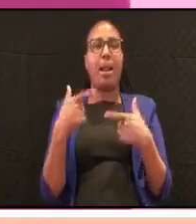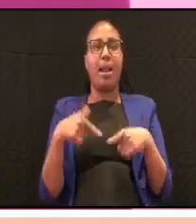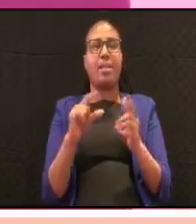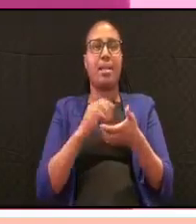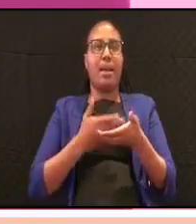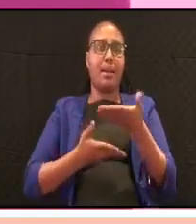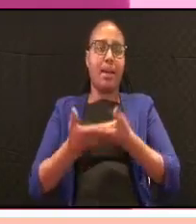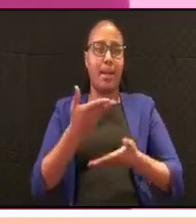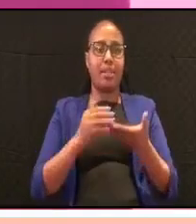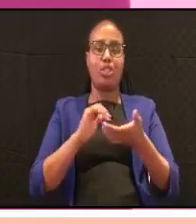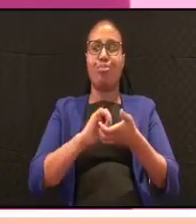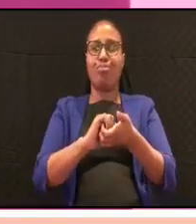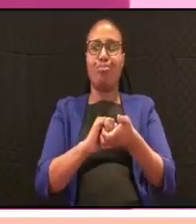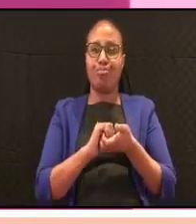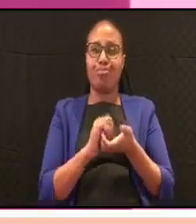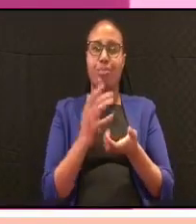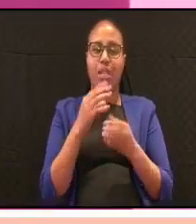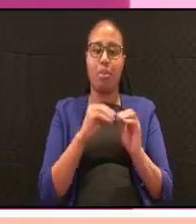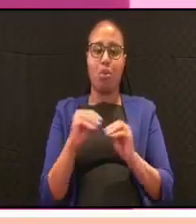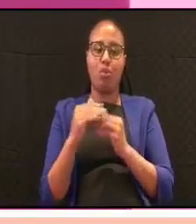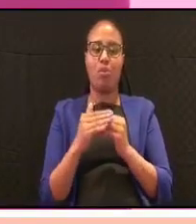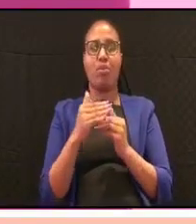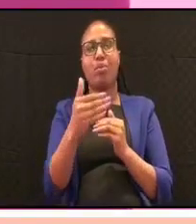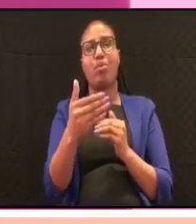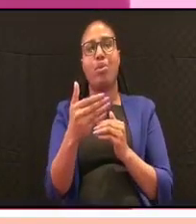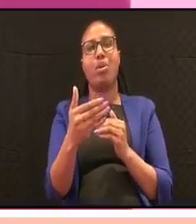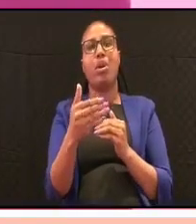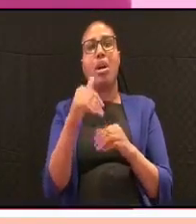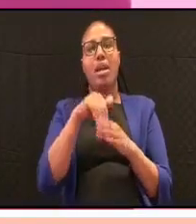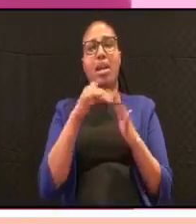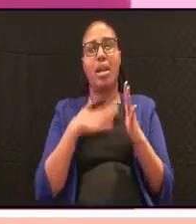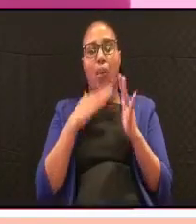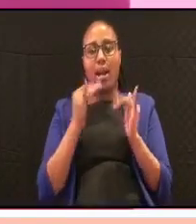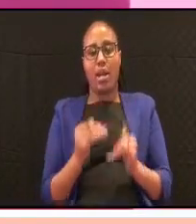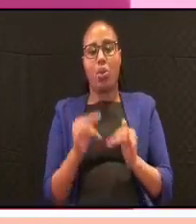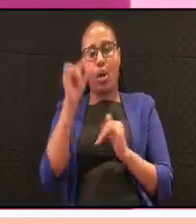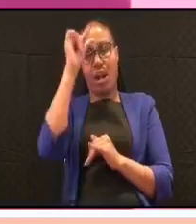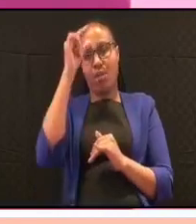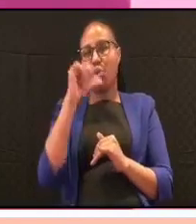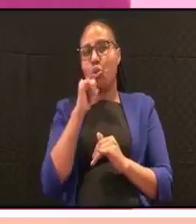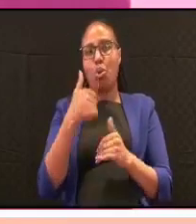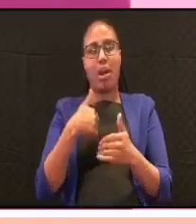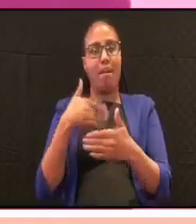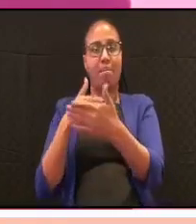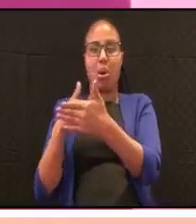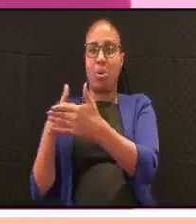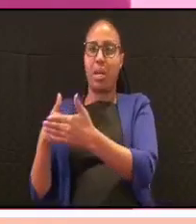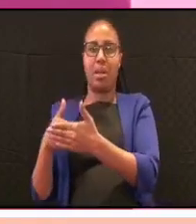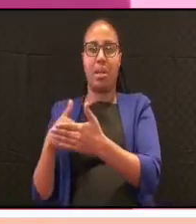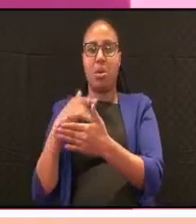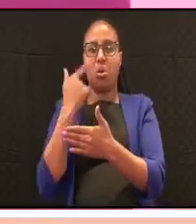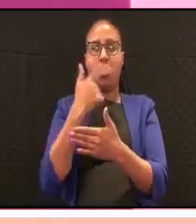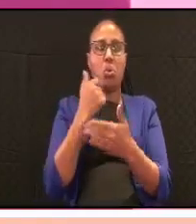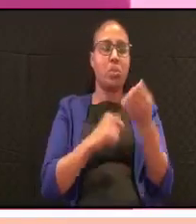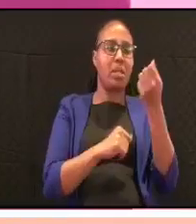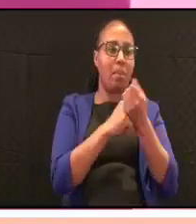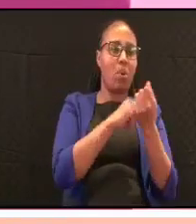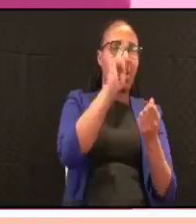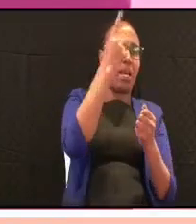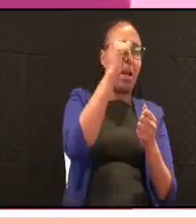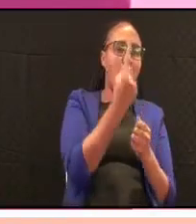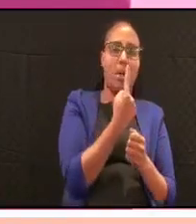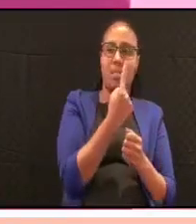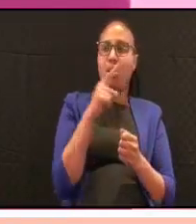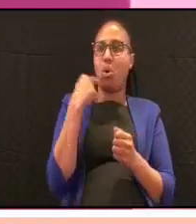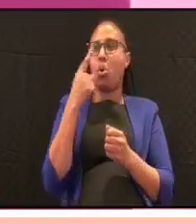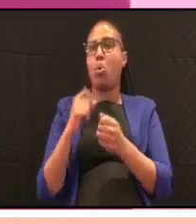engage. Let's move on. And in our new government, we have no boundary of who supported Kenya